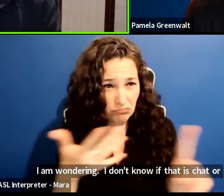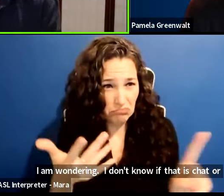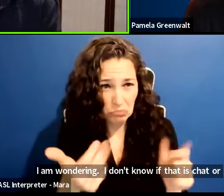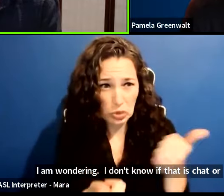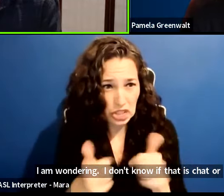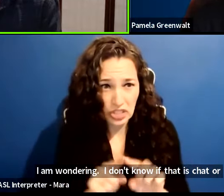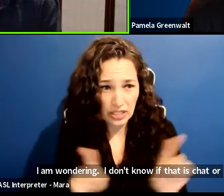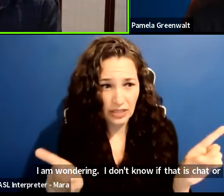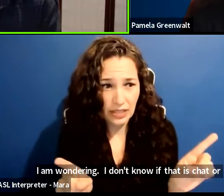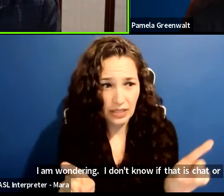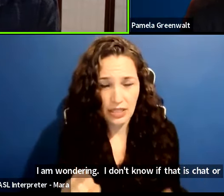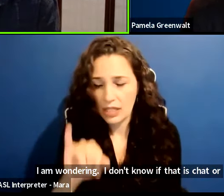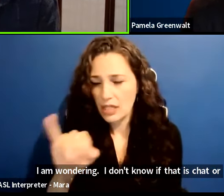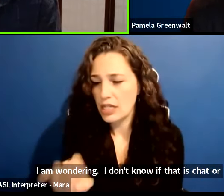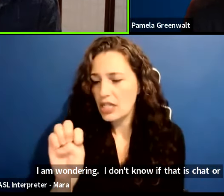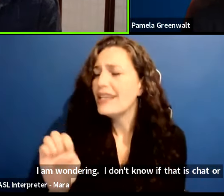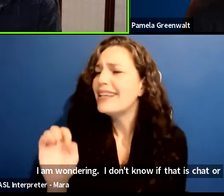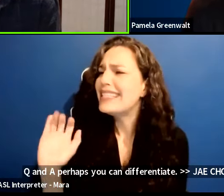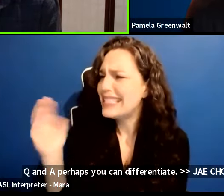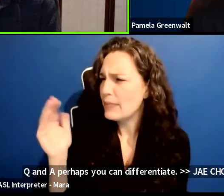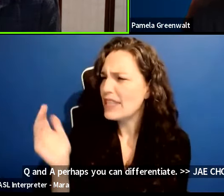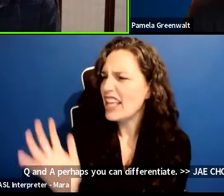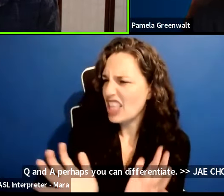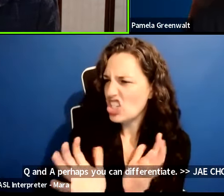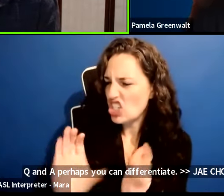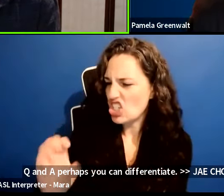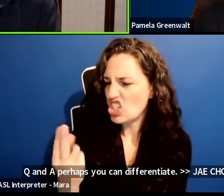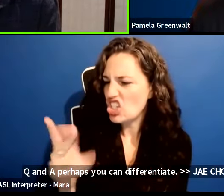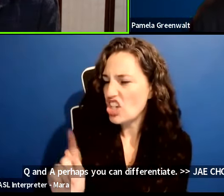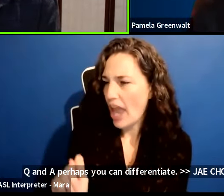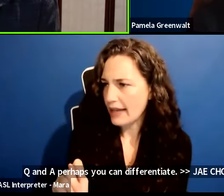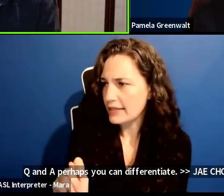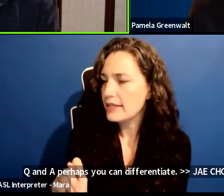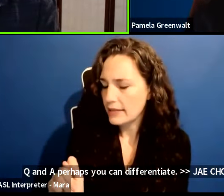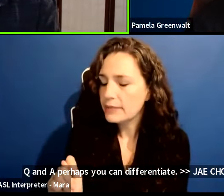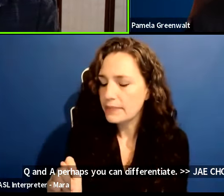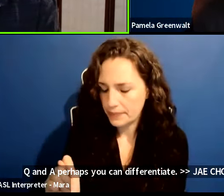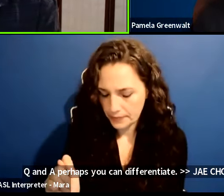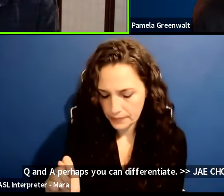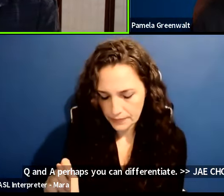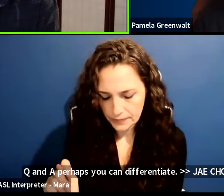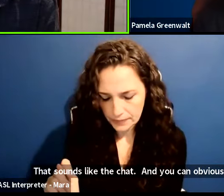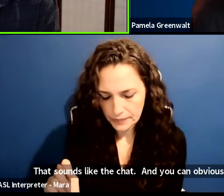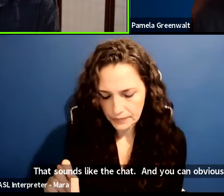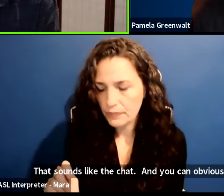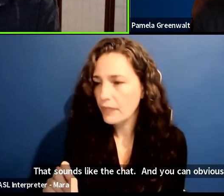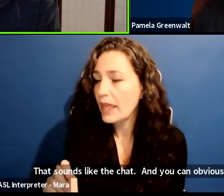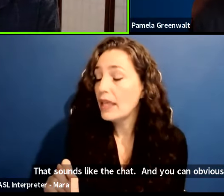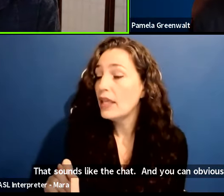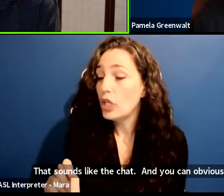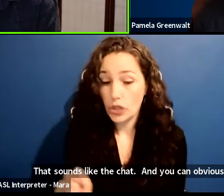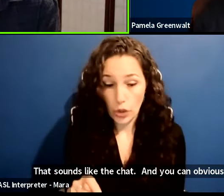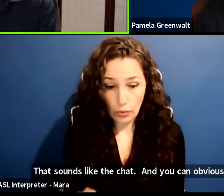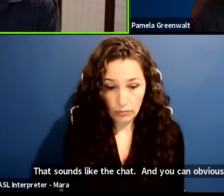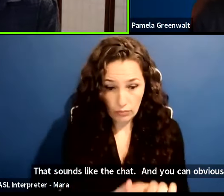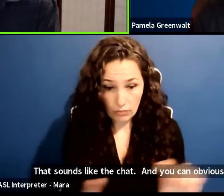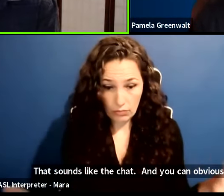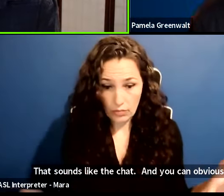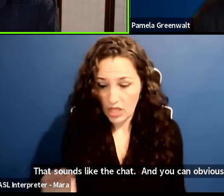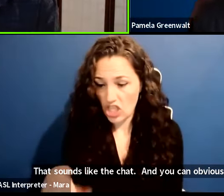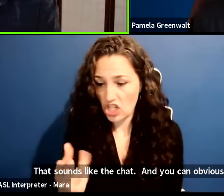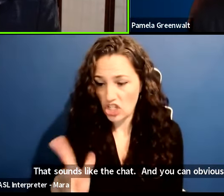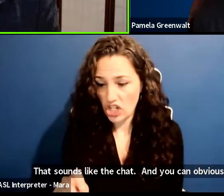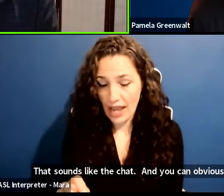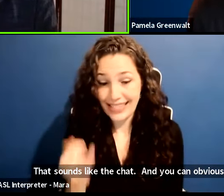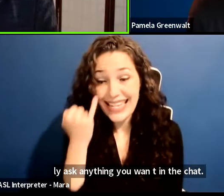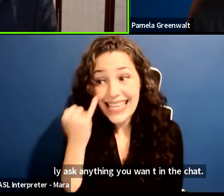like the chat, and you can obviously ask, say anything you want in the chat. And in the chat, again, as long as the host has